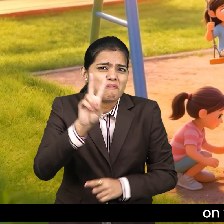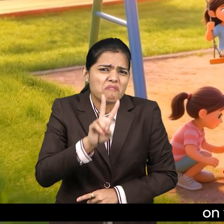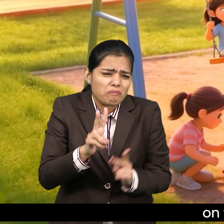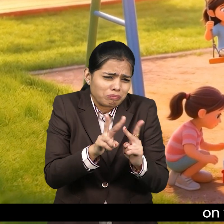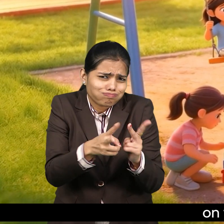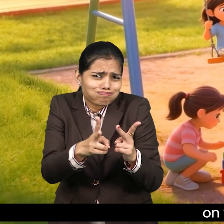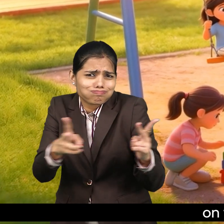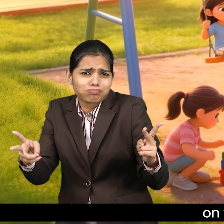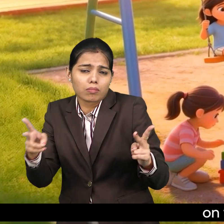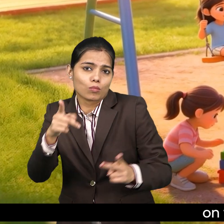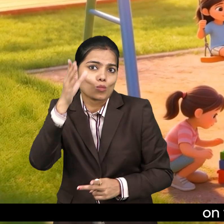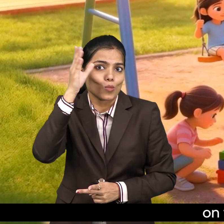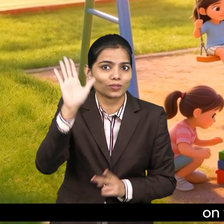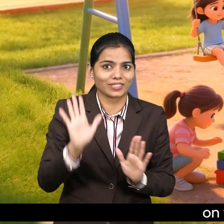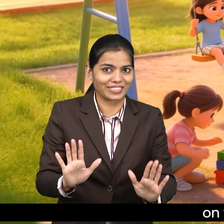concepts.